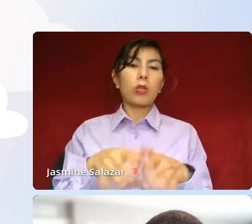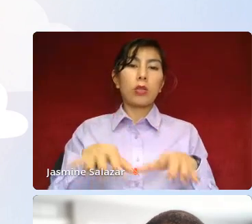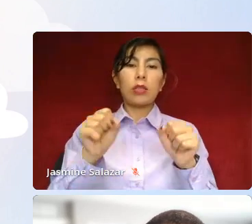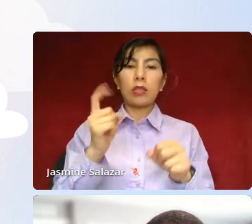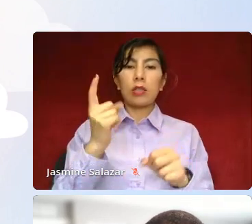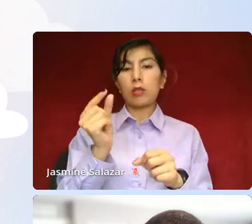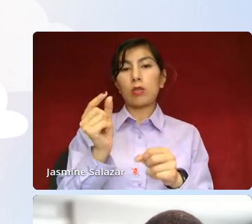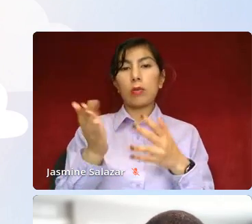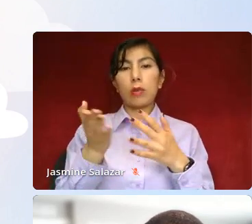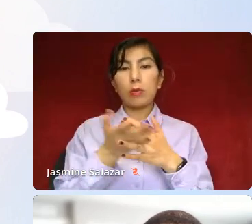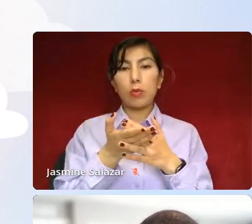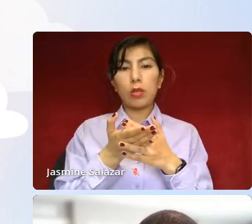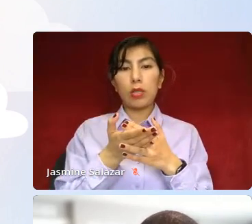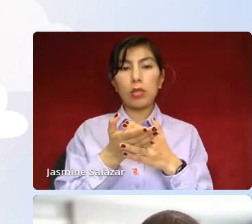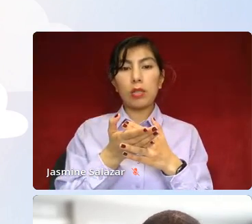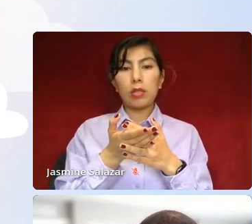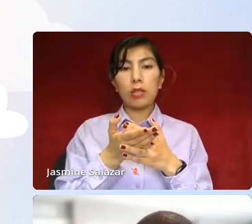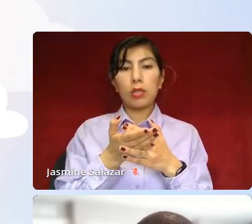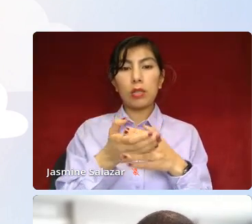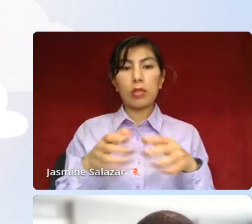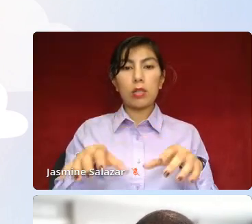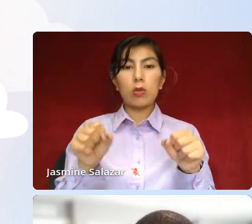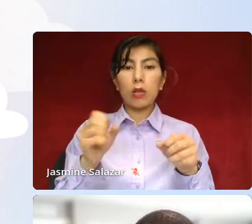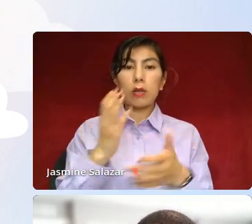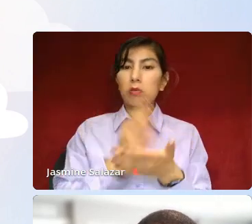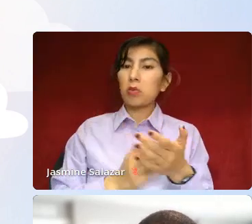grab some some liquid,